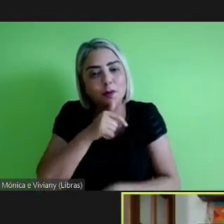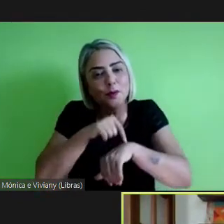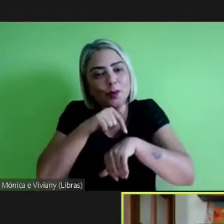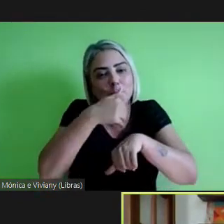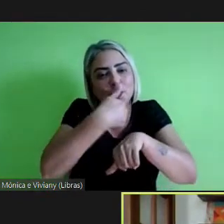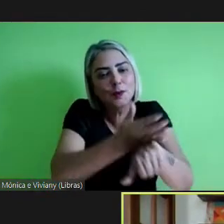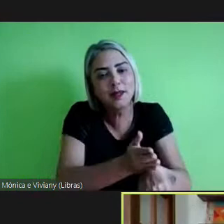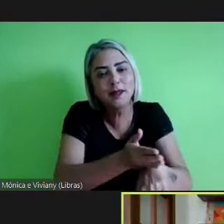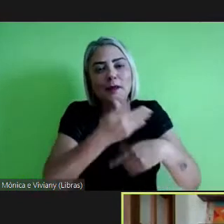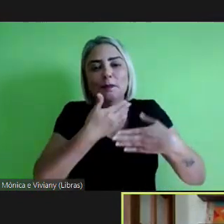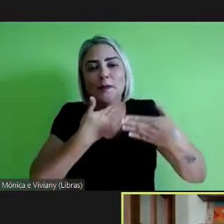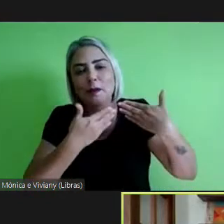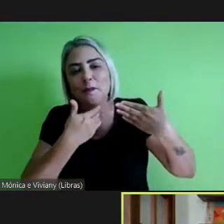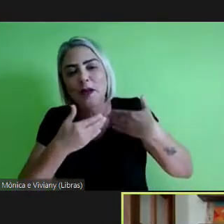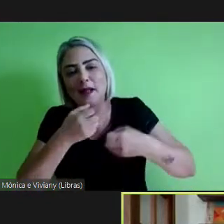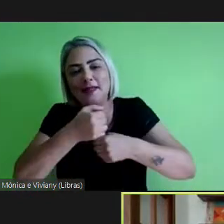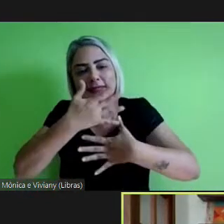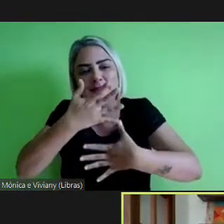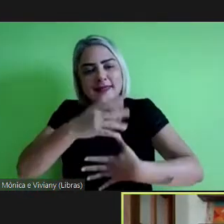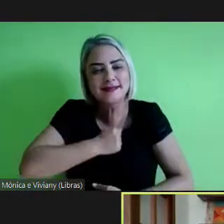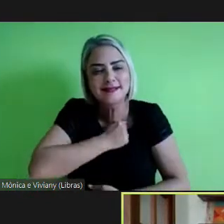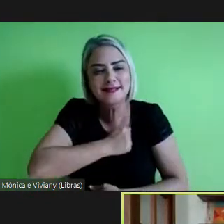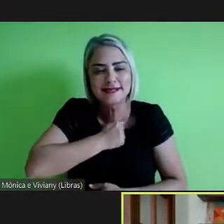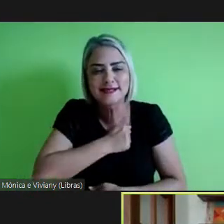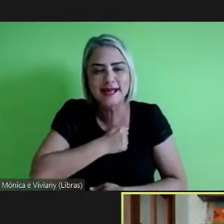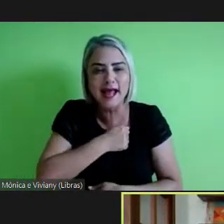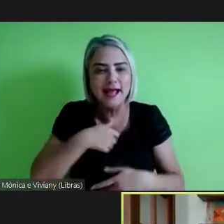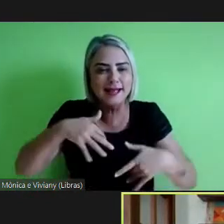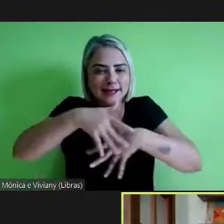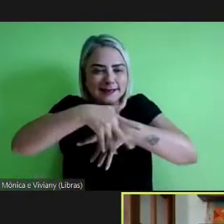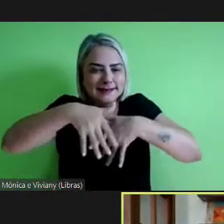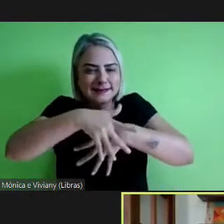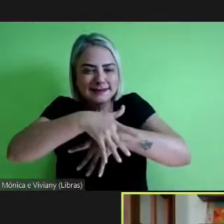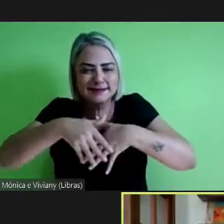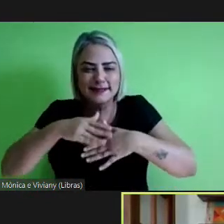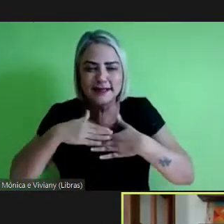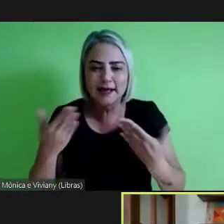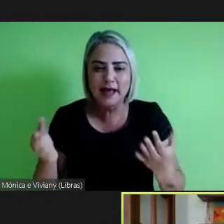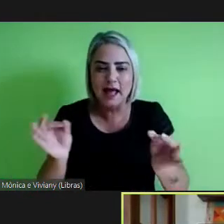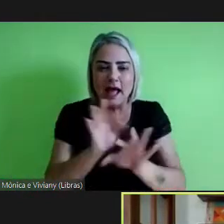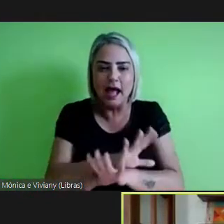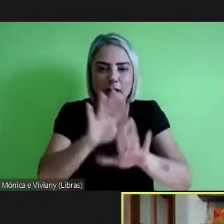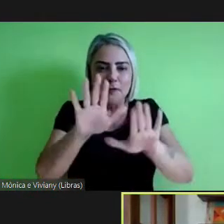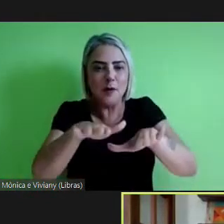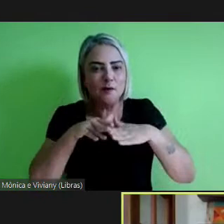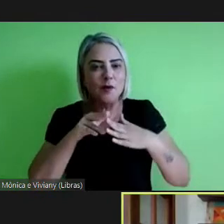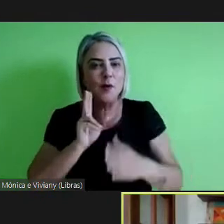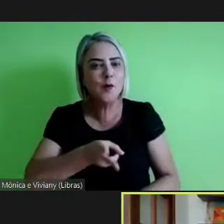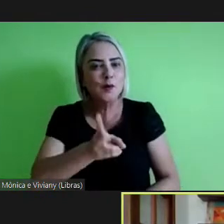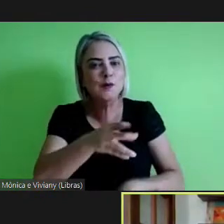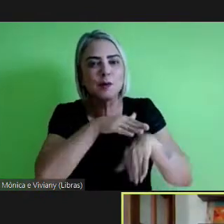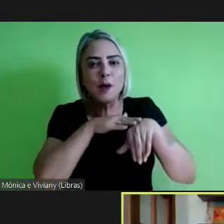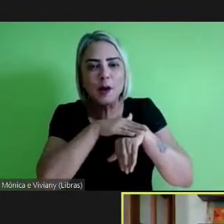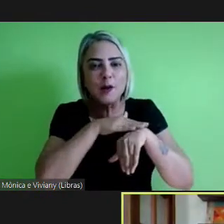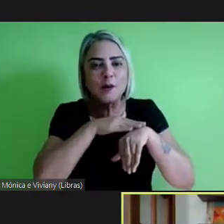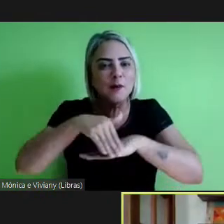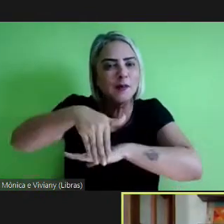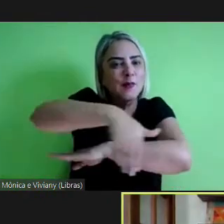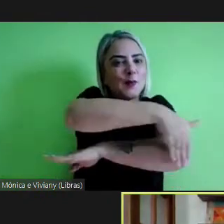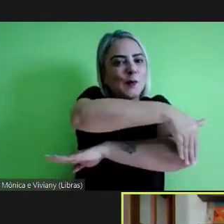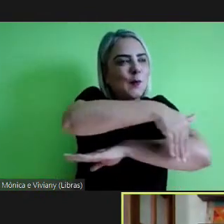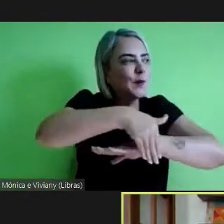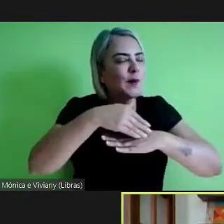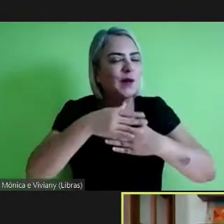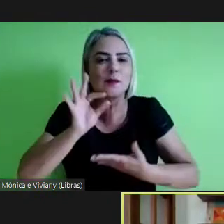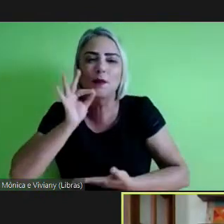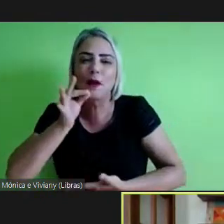It is a pity that it's just a small time to talk. I am missing the agglomeration of people. I would